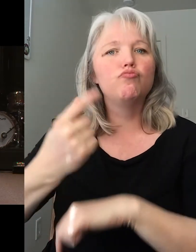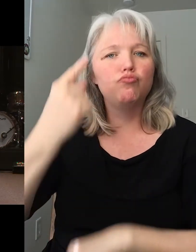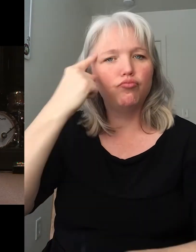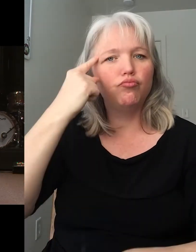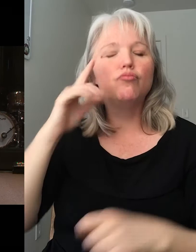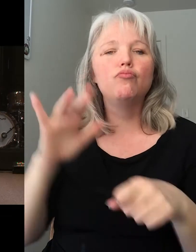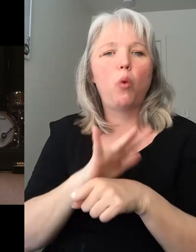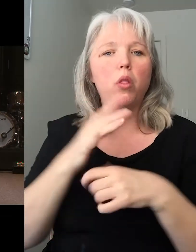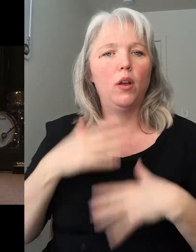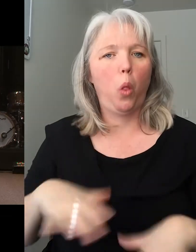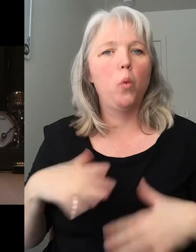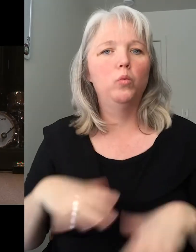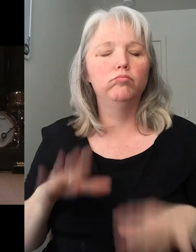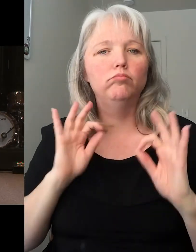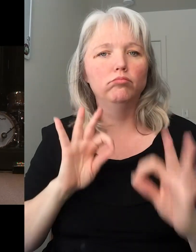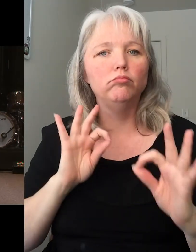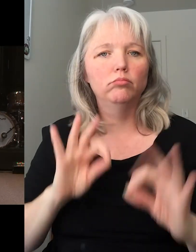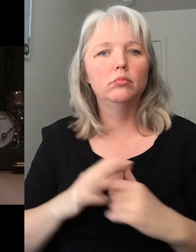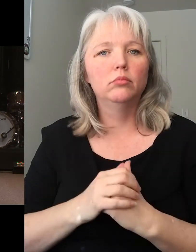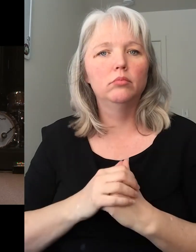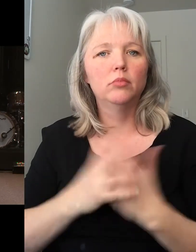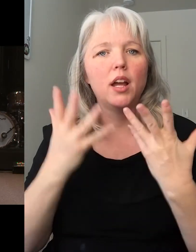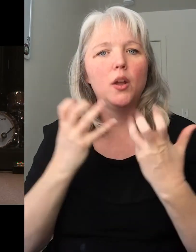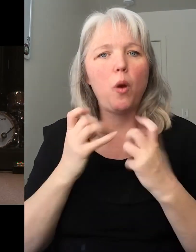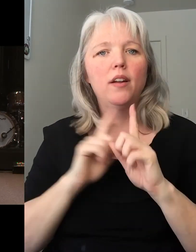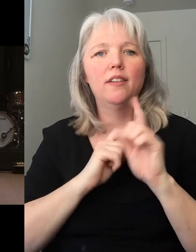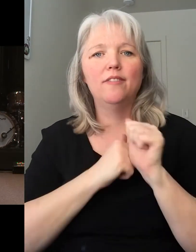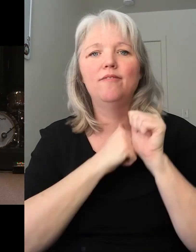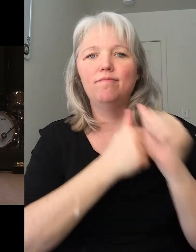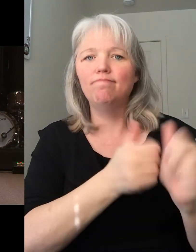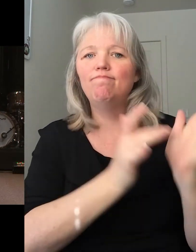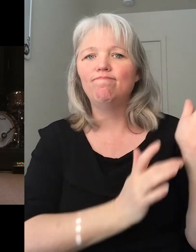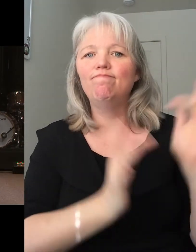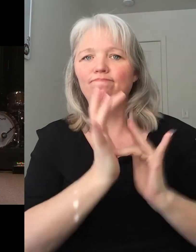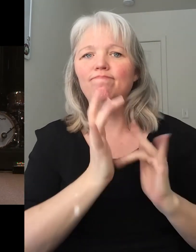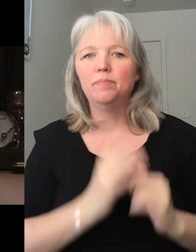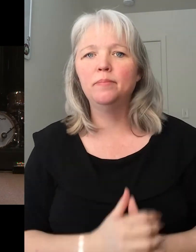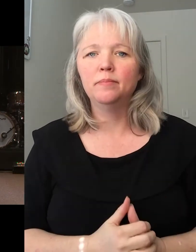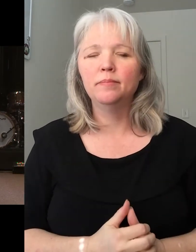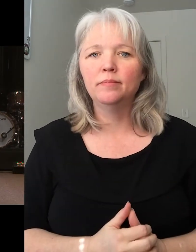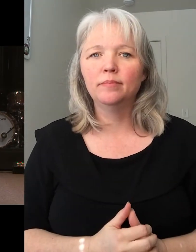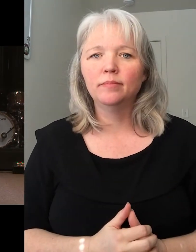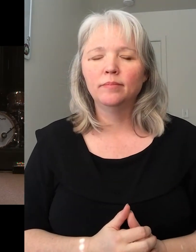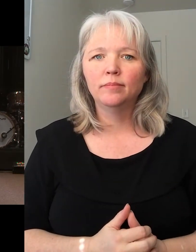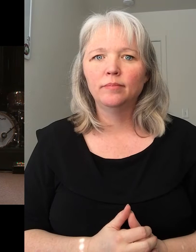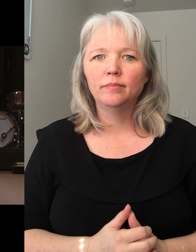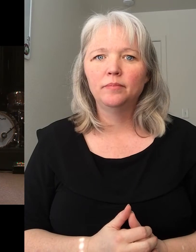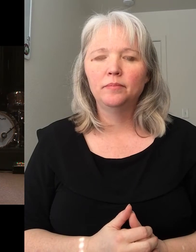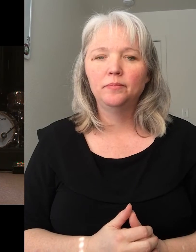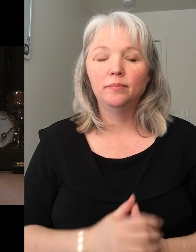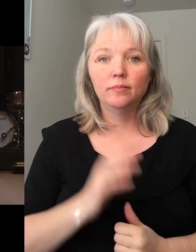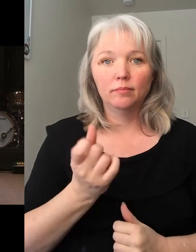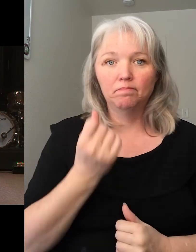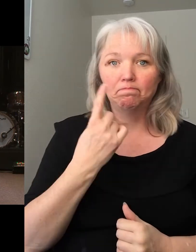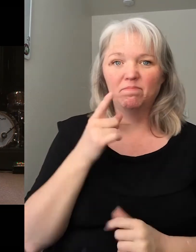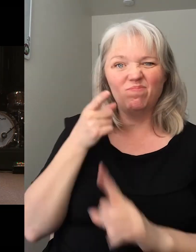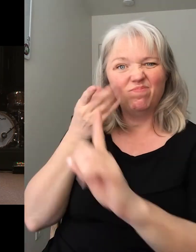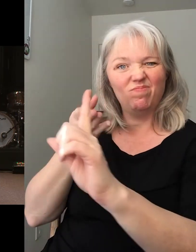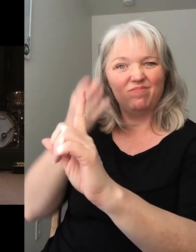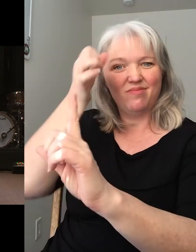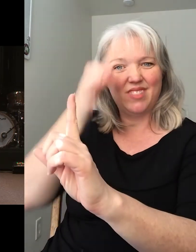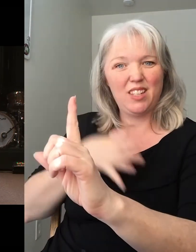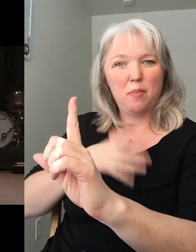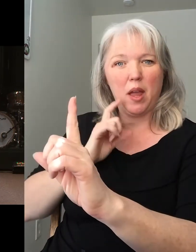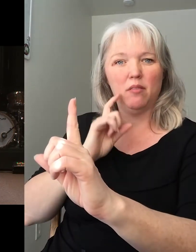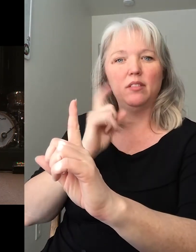right mind, fully clothed, and he wanted to go with Jesus. You see, this